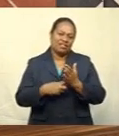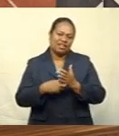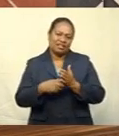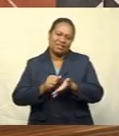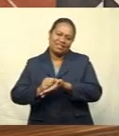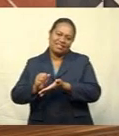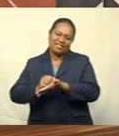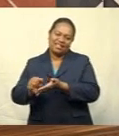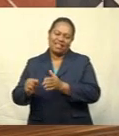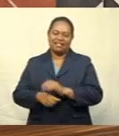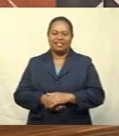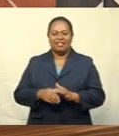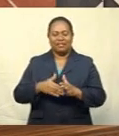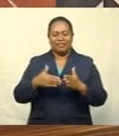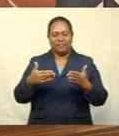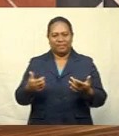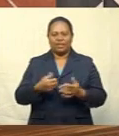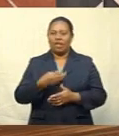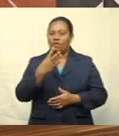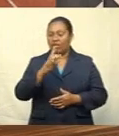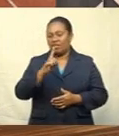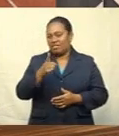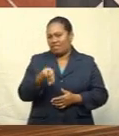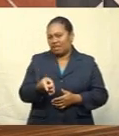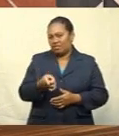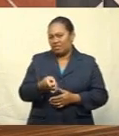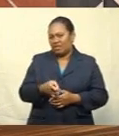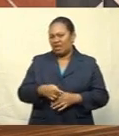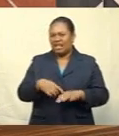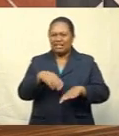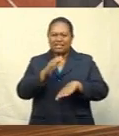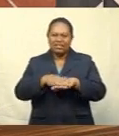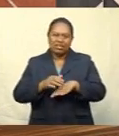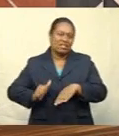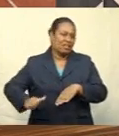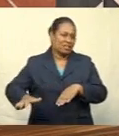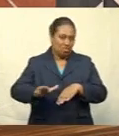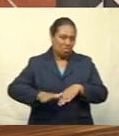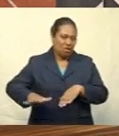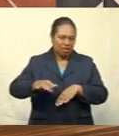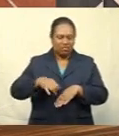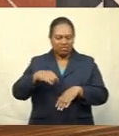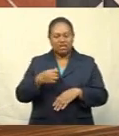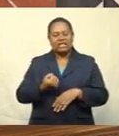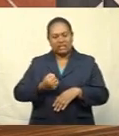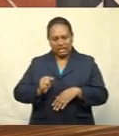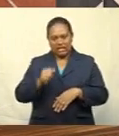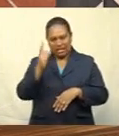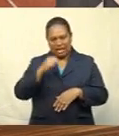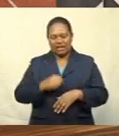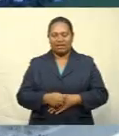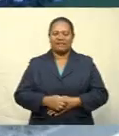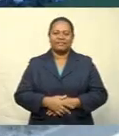3,000 concrete embankment and 4,000 grass embankment tickets are still available. Karalaini Tavi with this